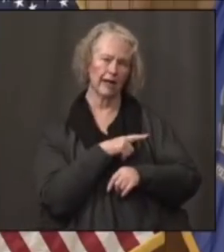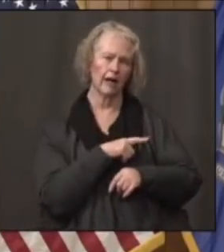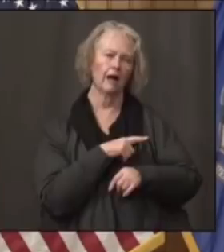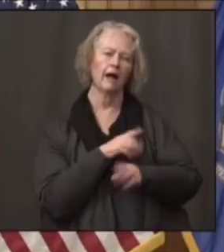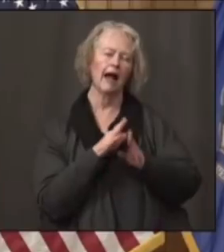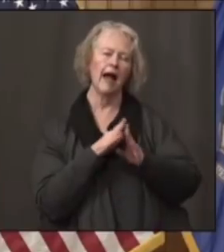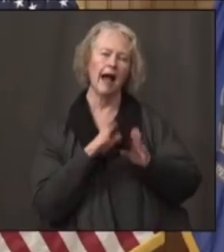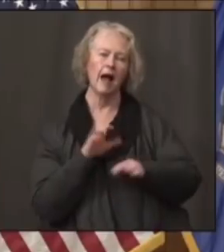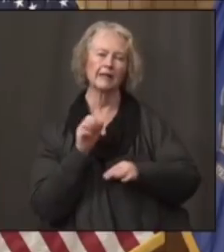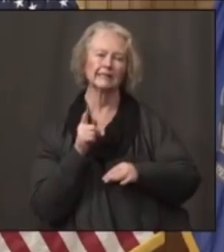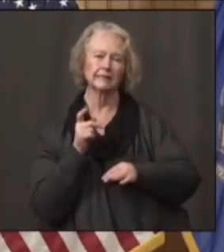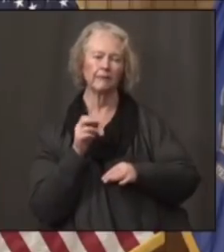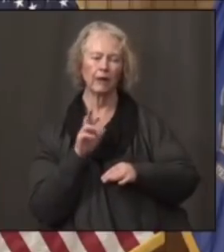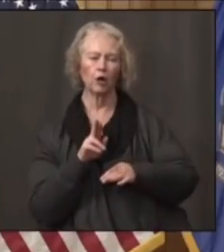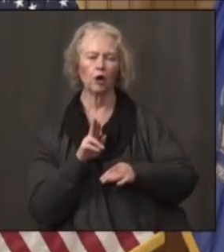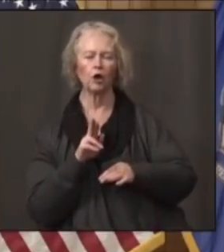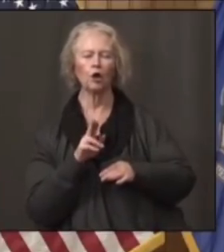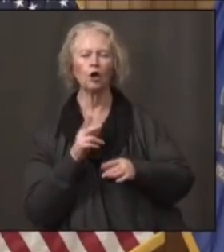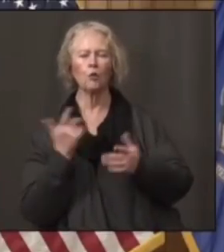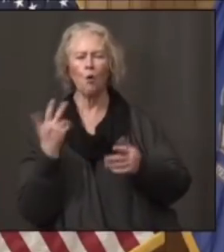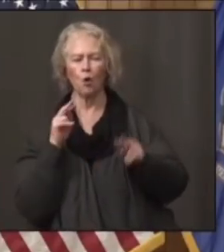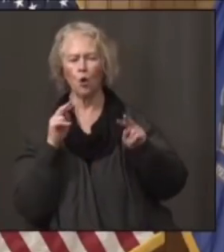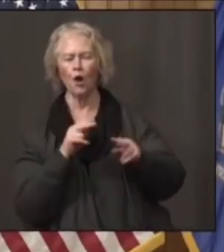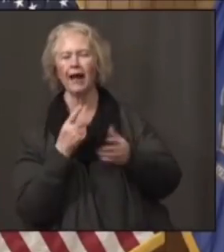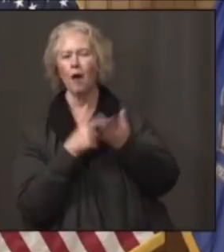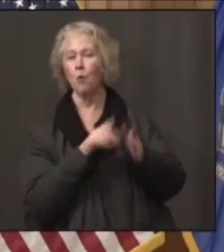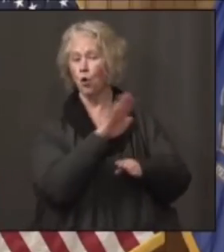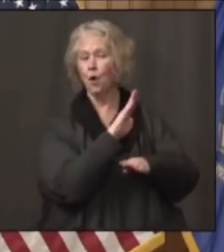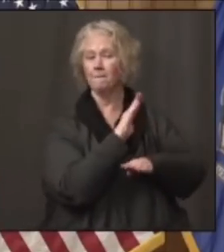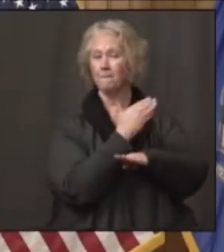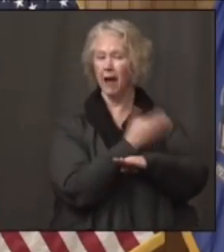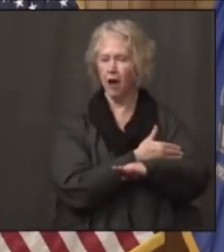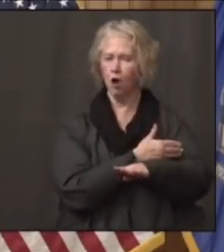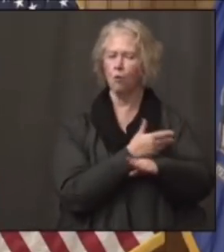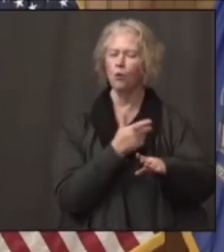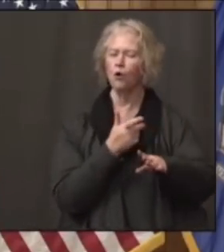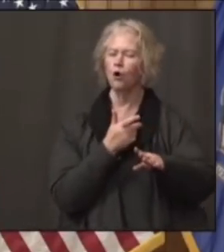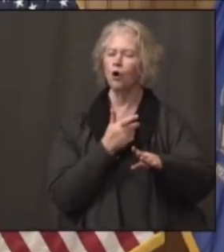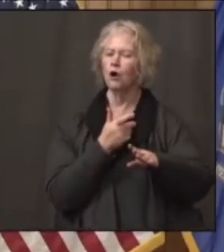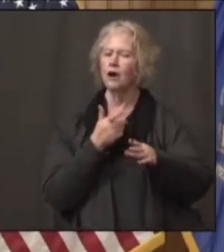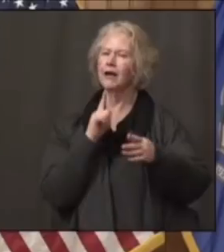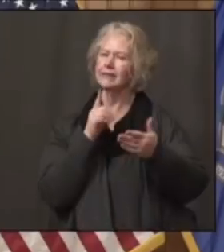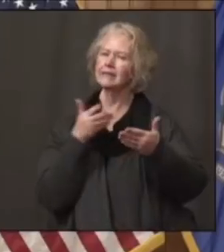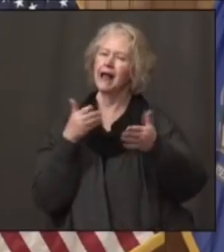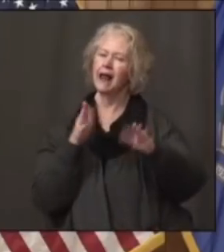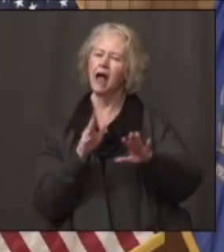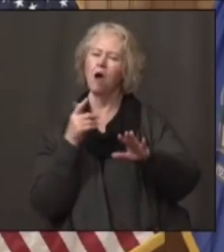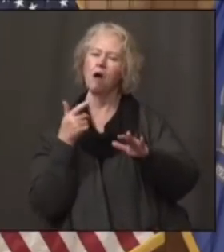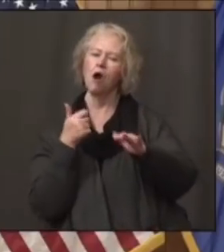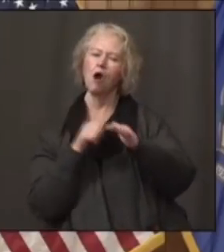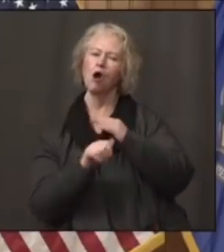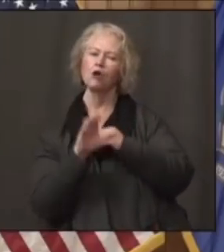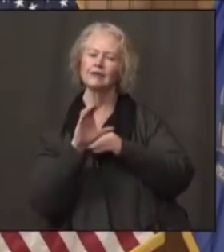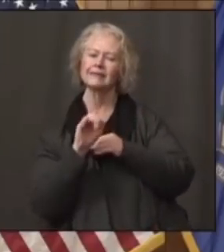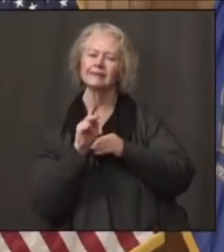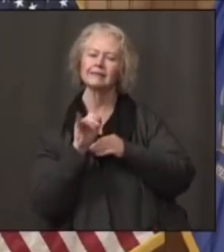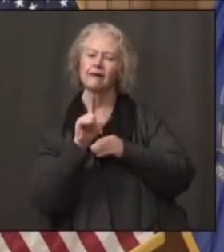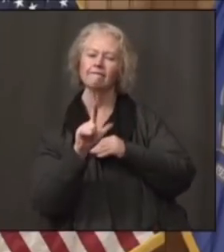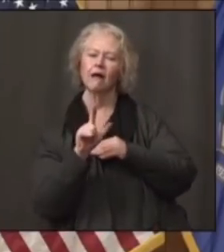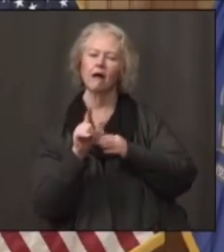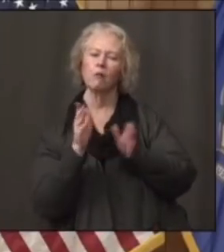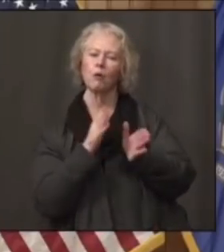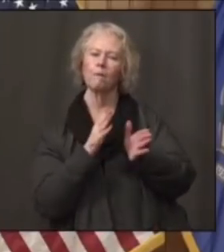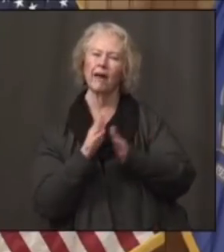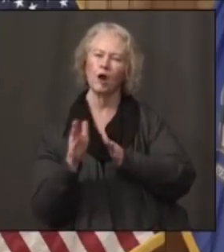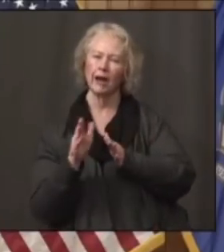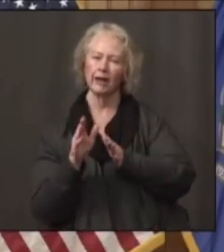your powers under the Civil Preparedness Emergency Act to sort of to sort of reduce,